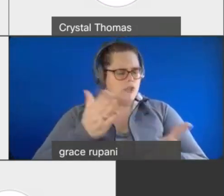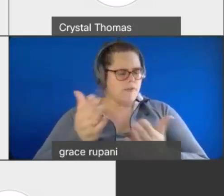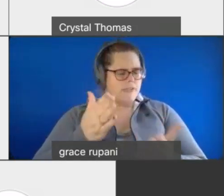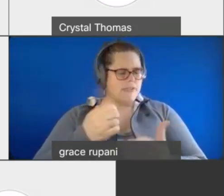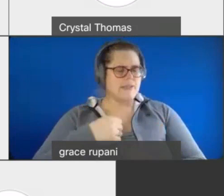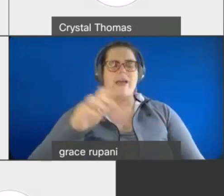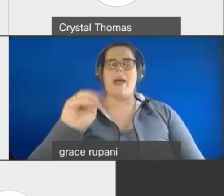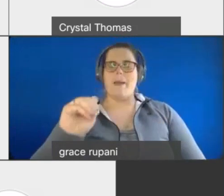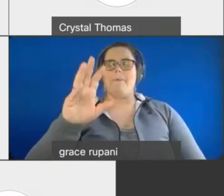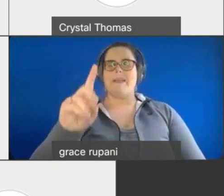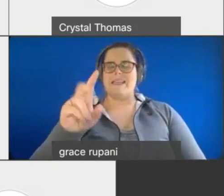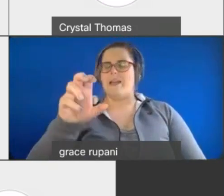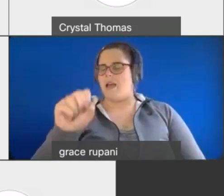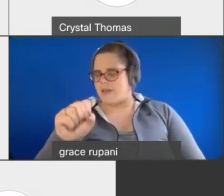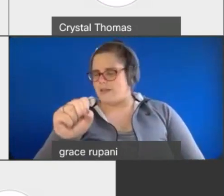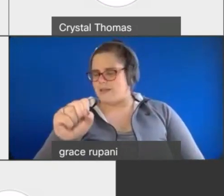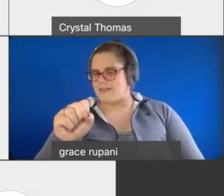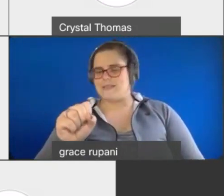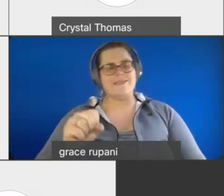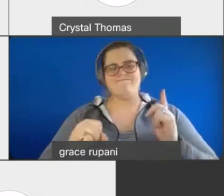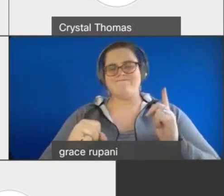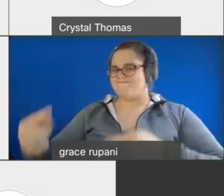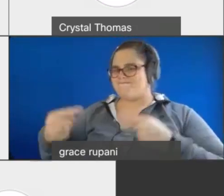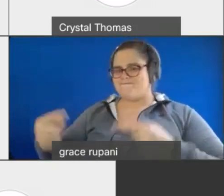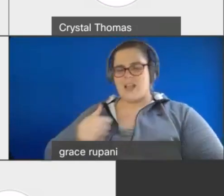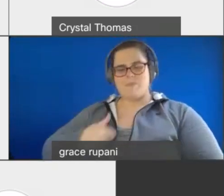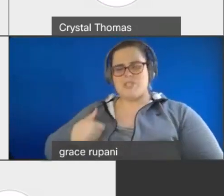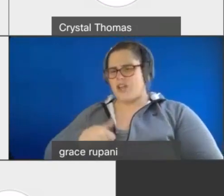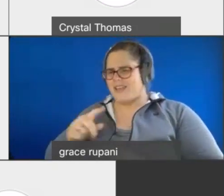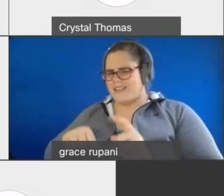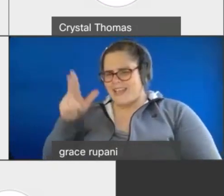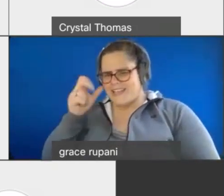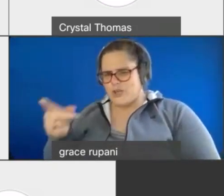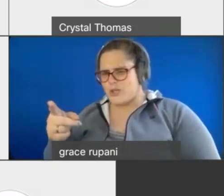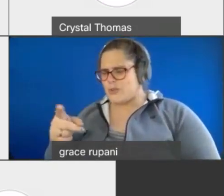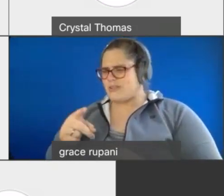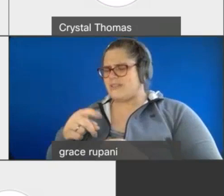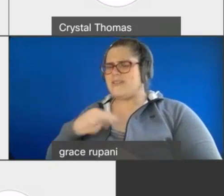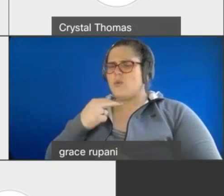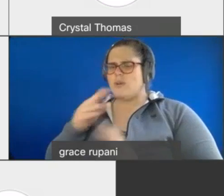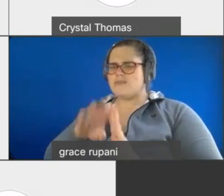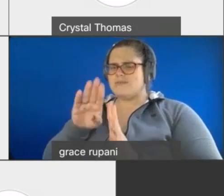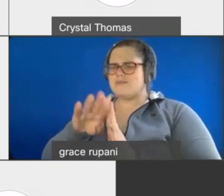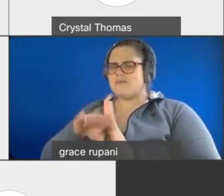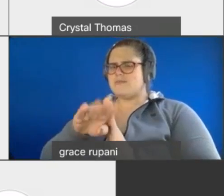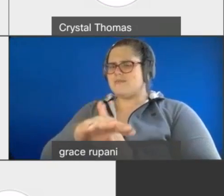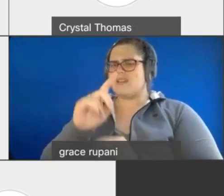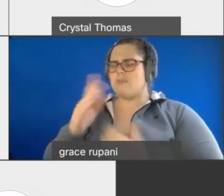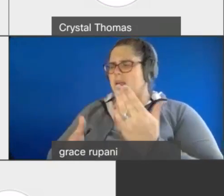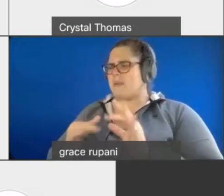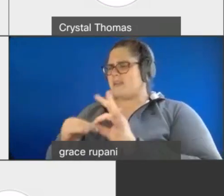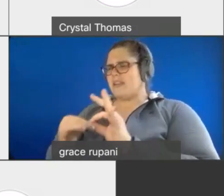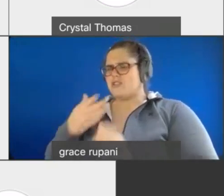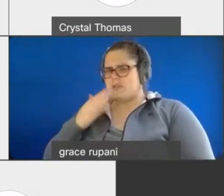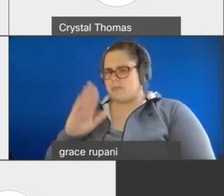VLCS, is exciting. I think, I'm sorry, we're having trouble hearing you consistently. I think there's something wrong with your speaker